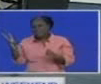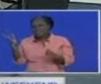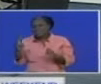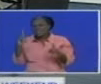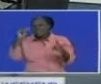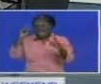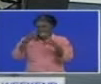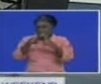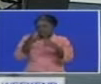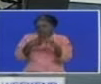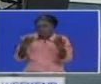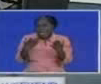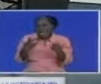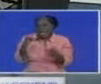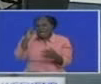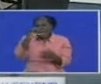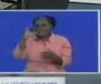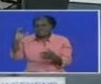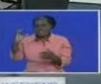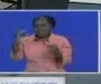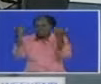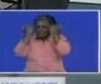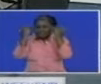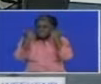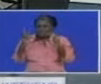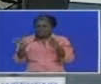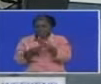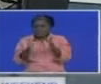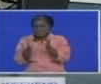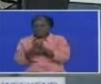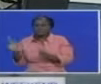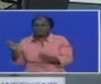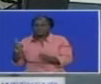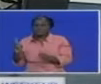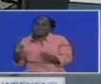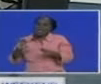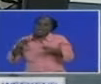to the cases facing the deputy and the president. Are they using